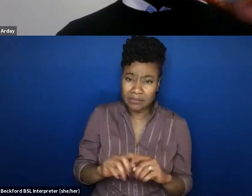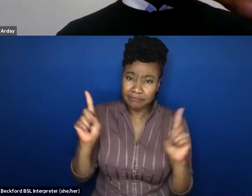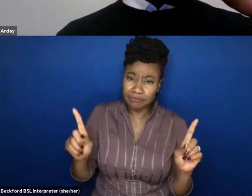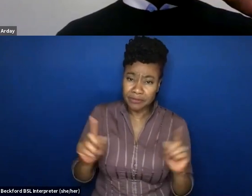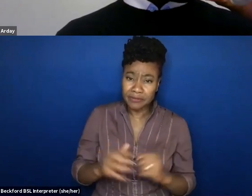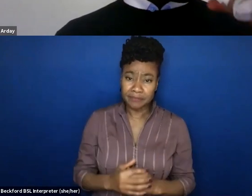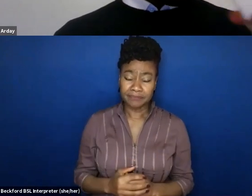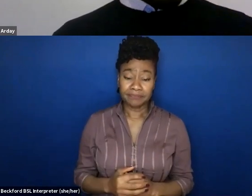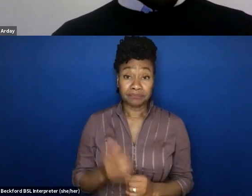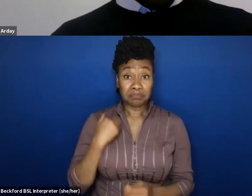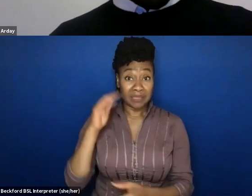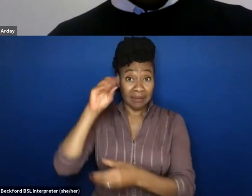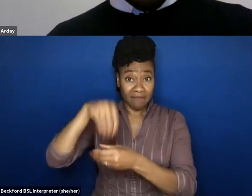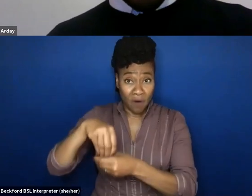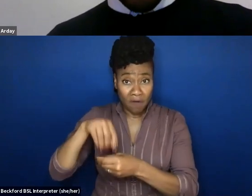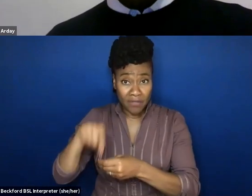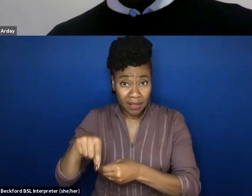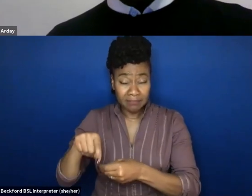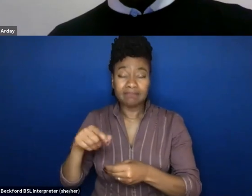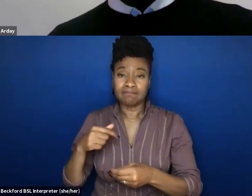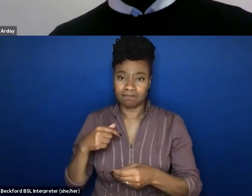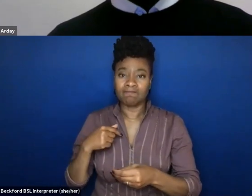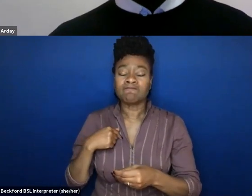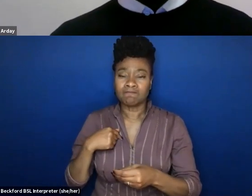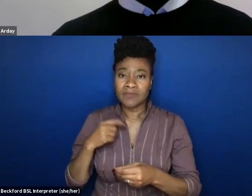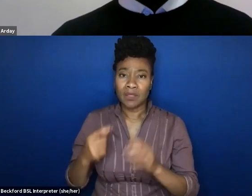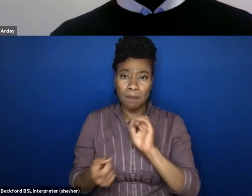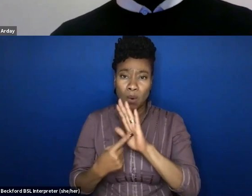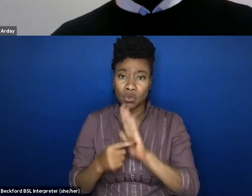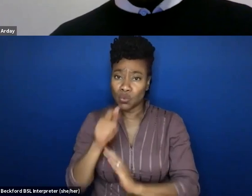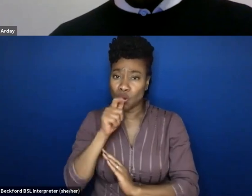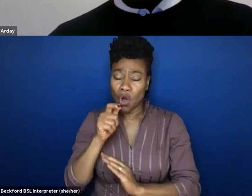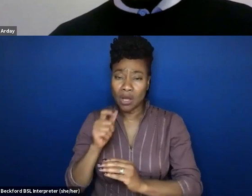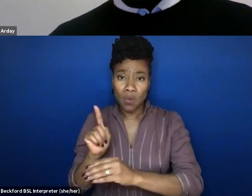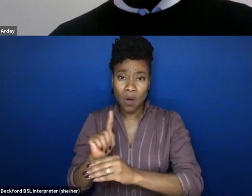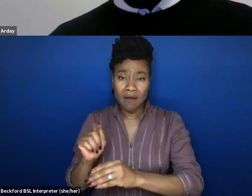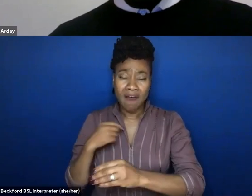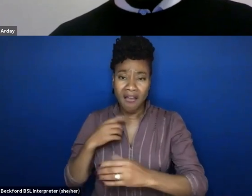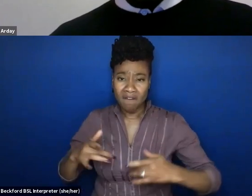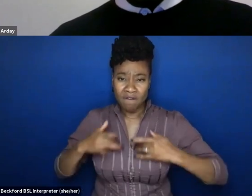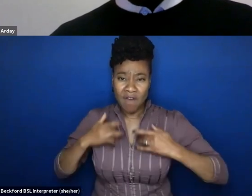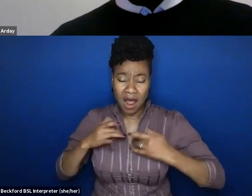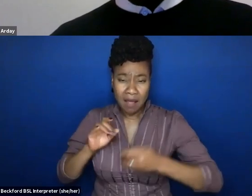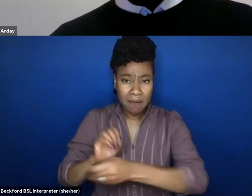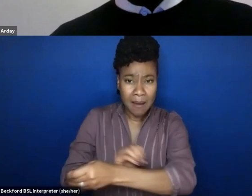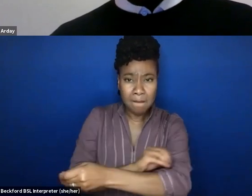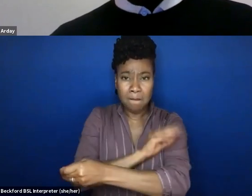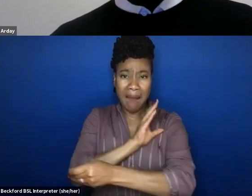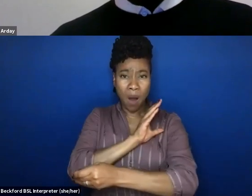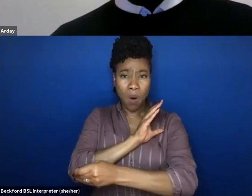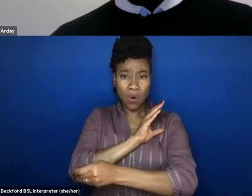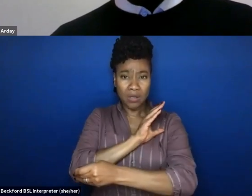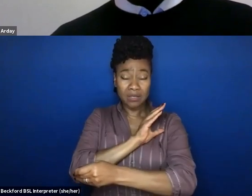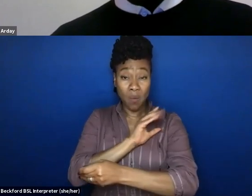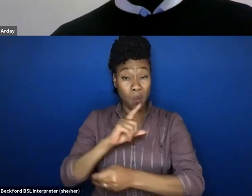how it felt was empowering. I think that's the key word. Mm. A lot of stigma when you go through mental